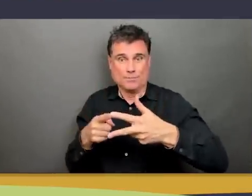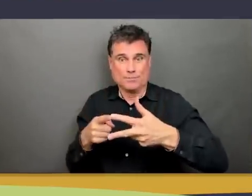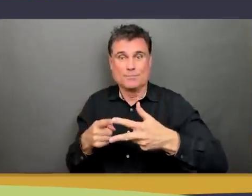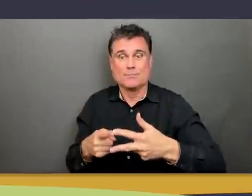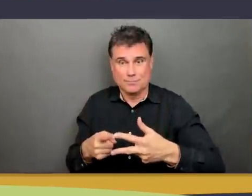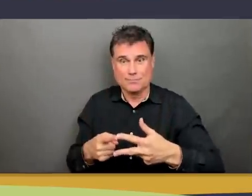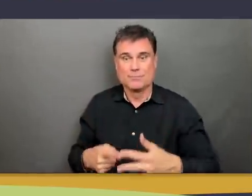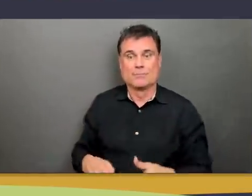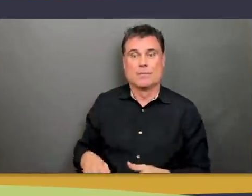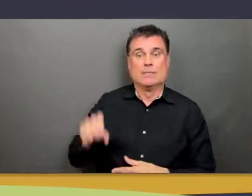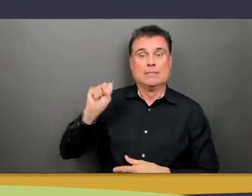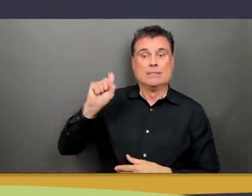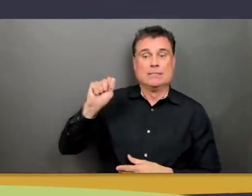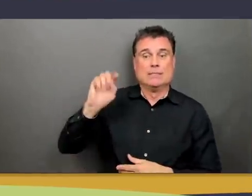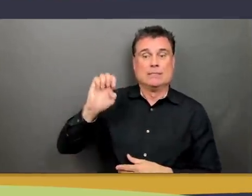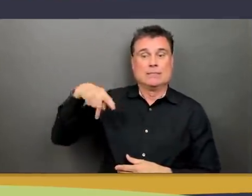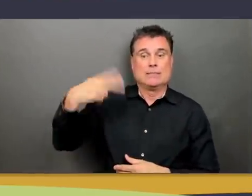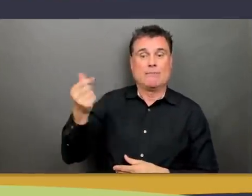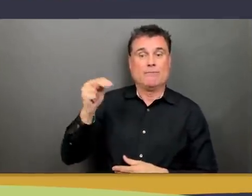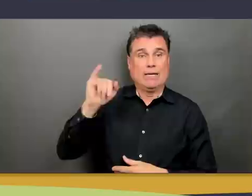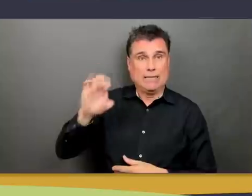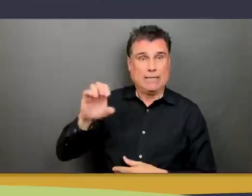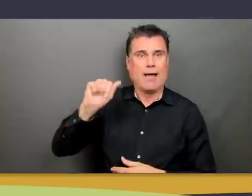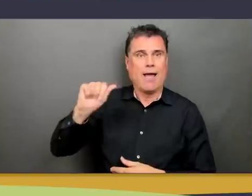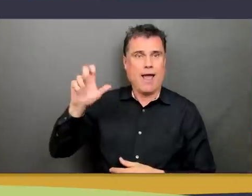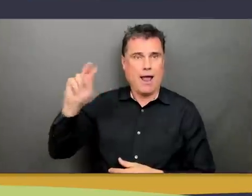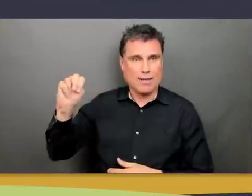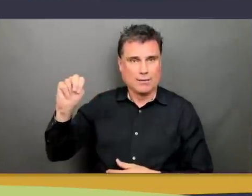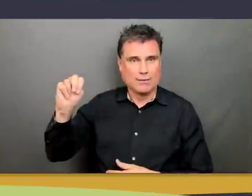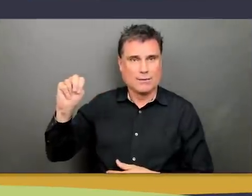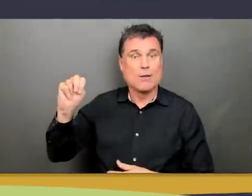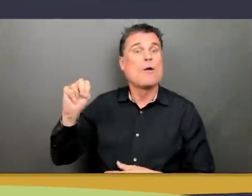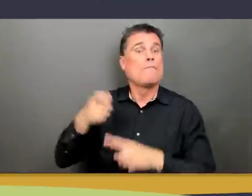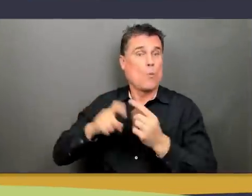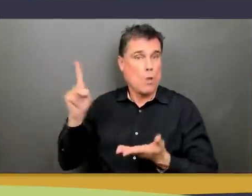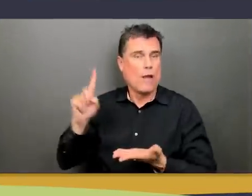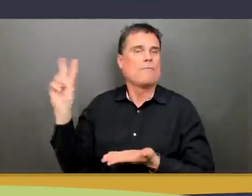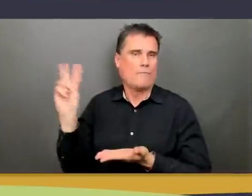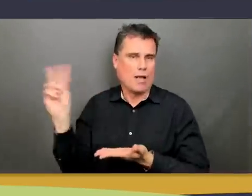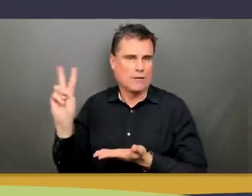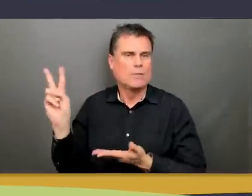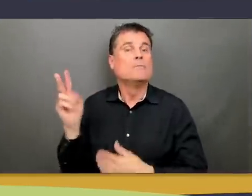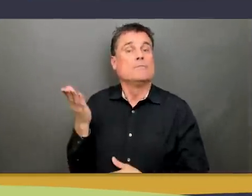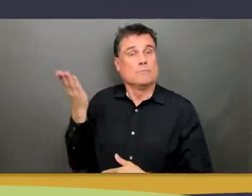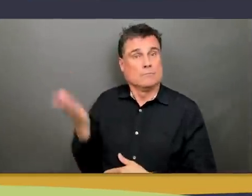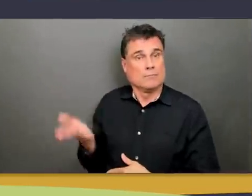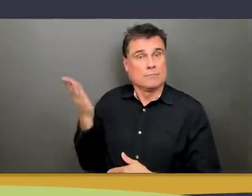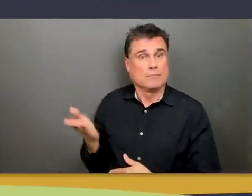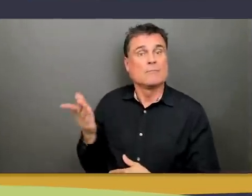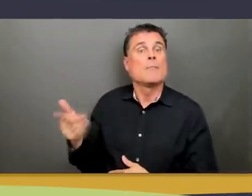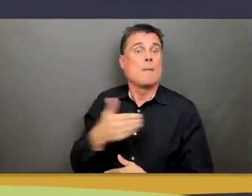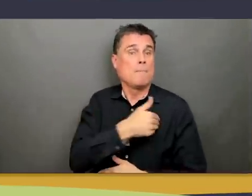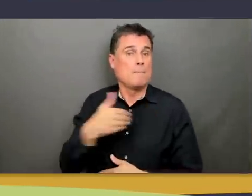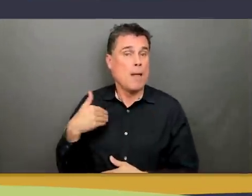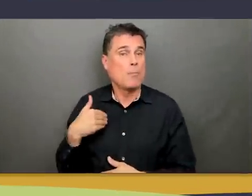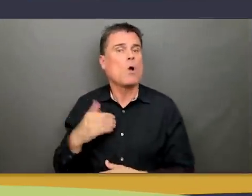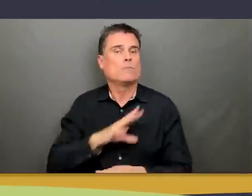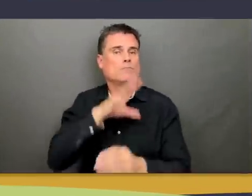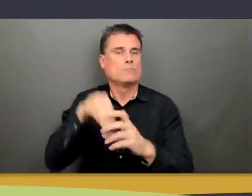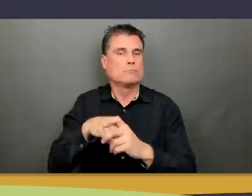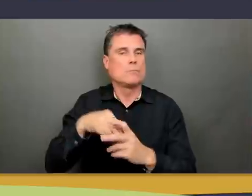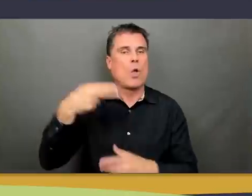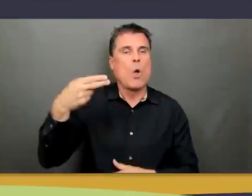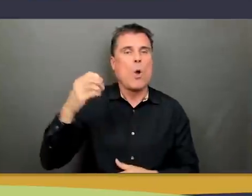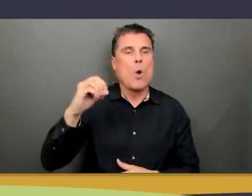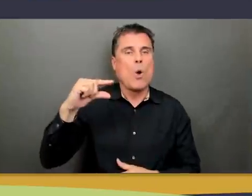advocacy for Indigenous and Black communities to address systemic racism, and her work as a founding member of